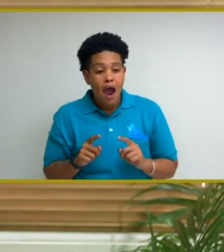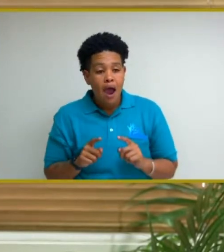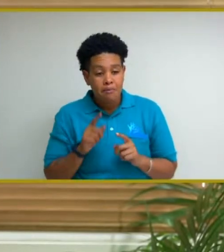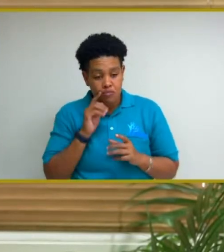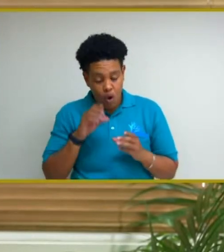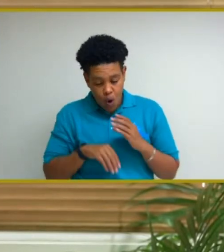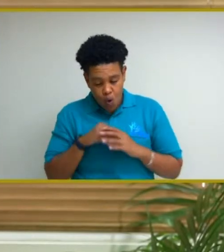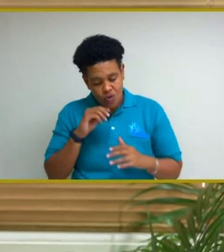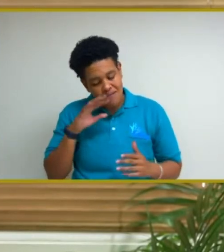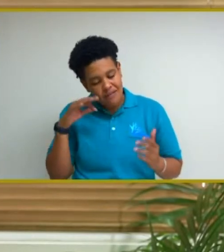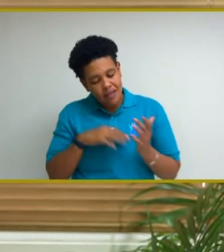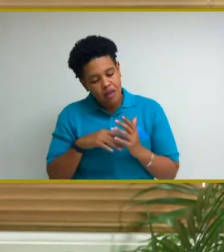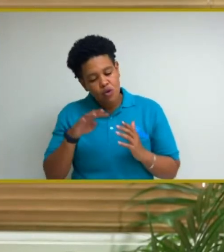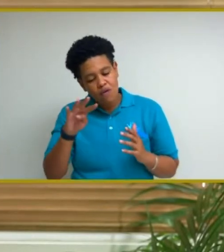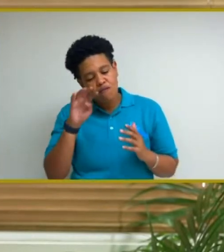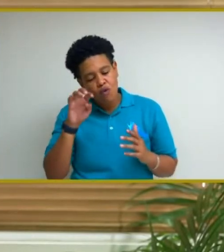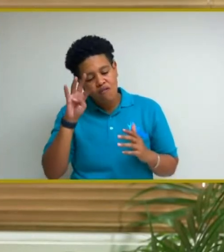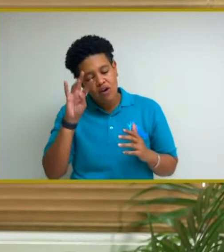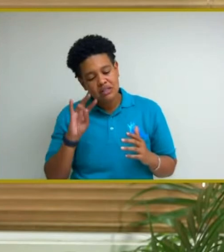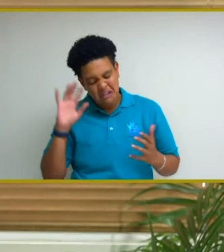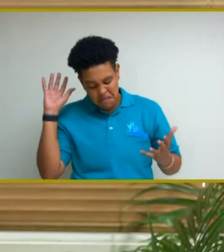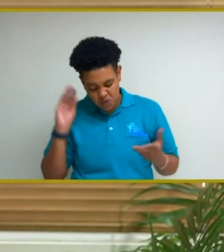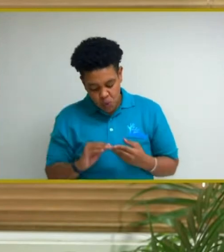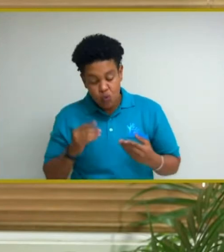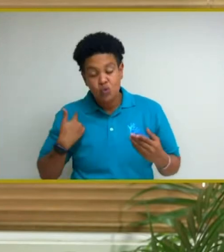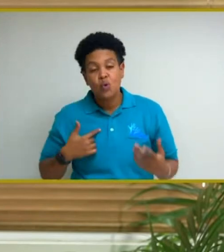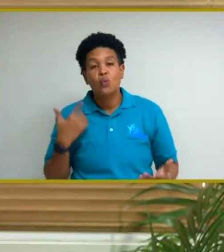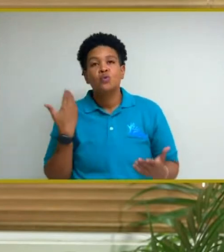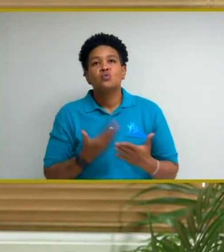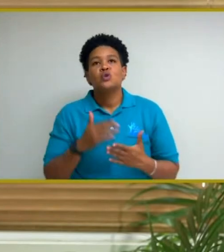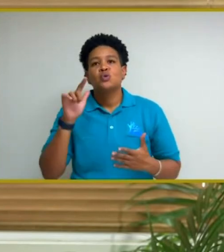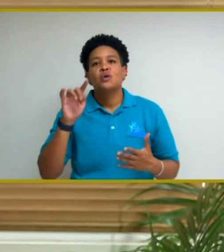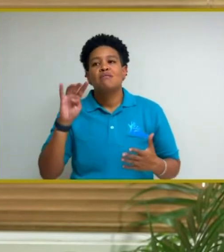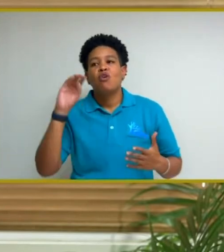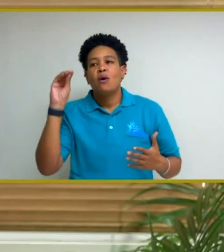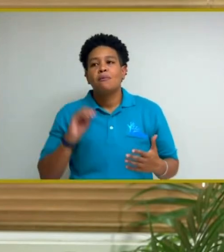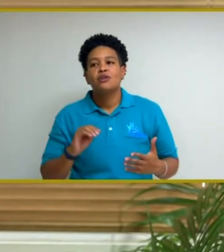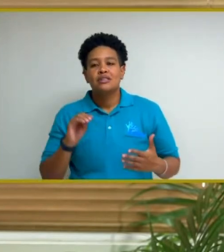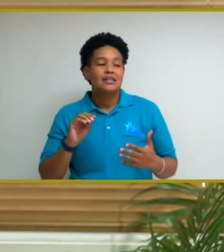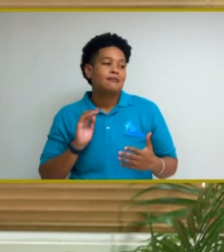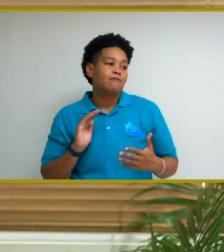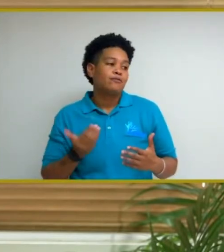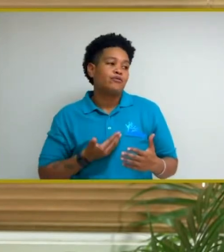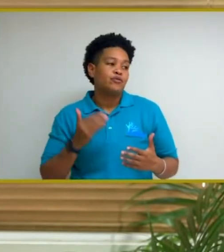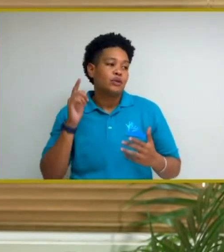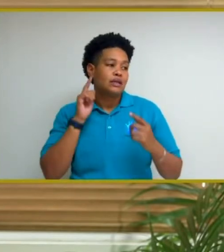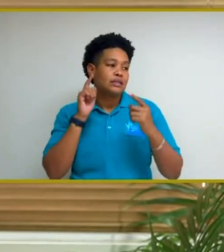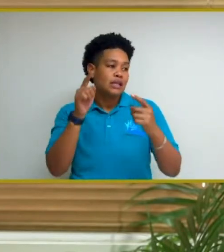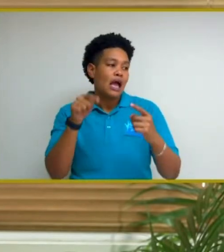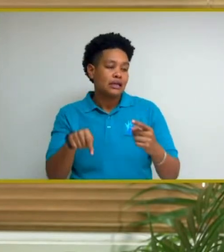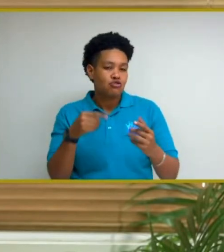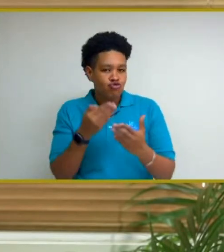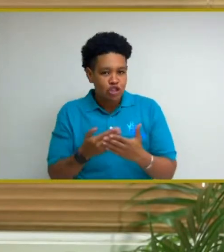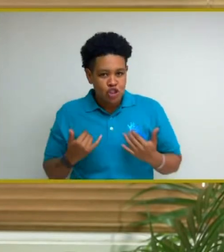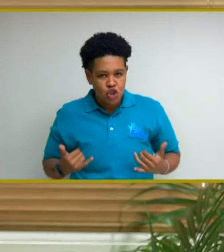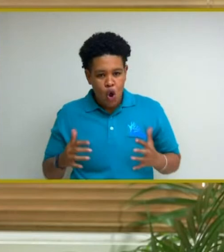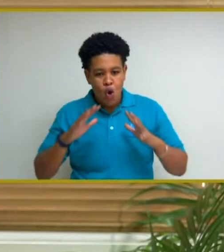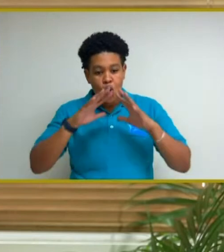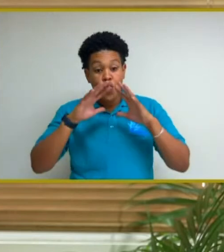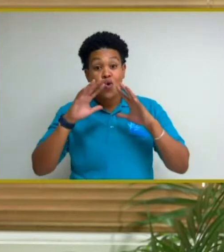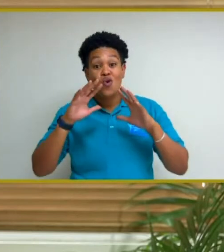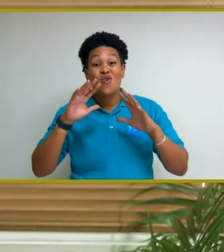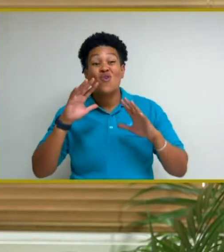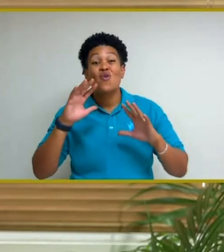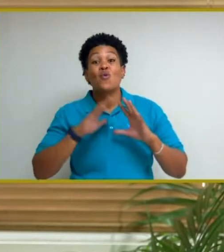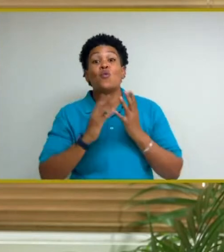the 9,447. So we're at 24% of our target. The overall vaccination